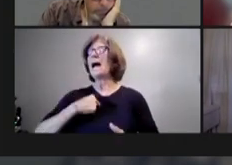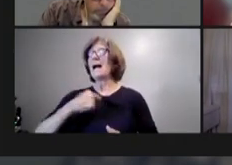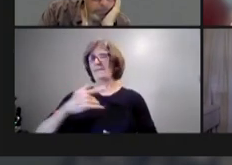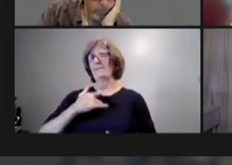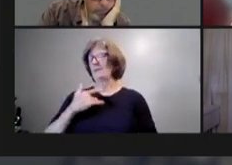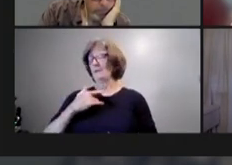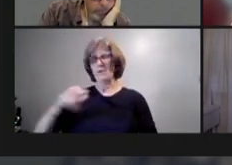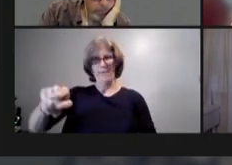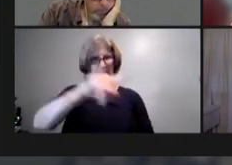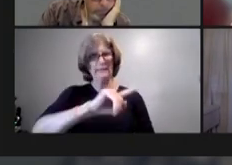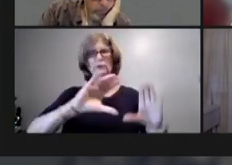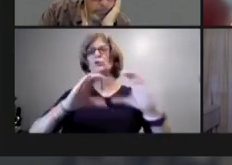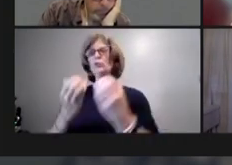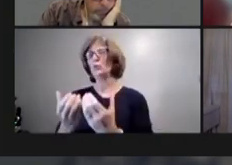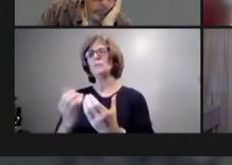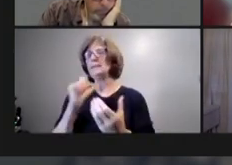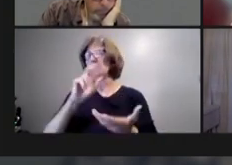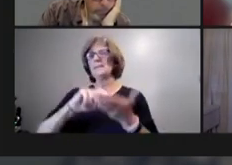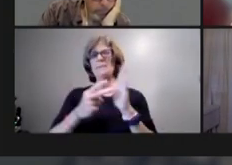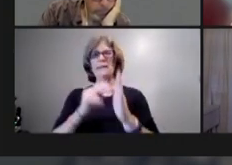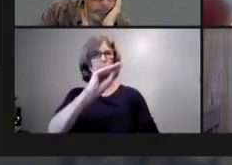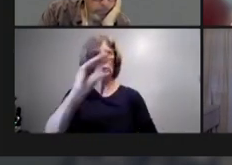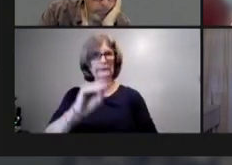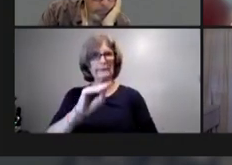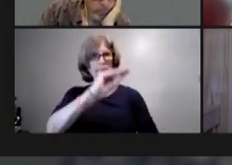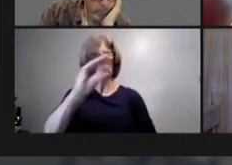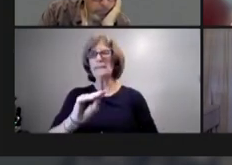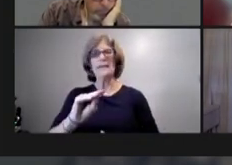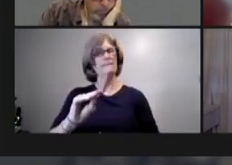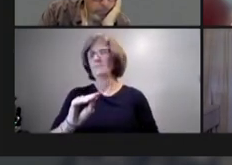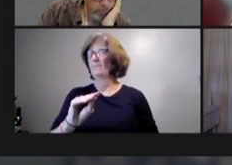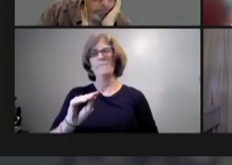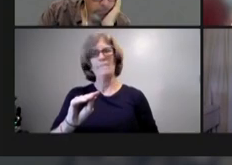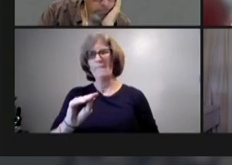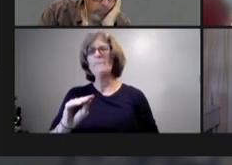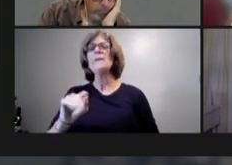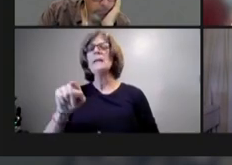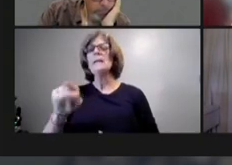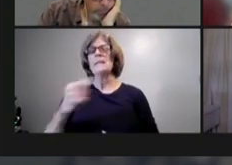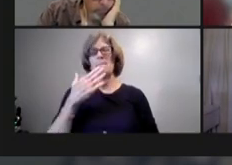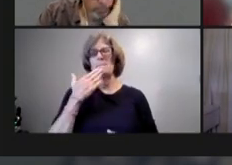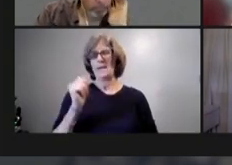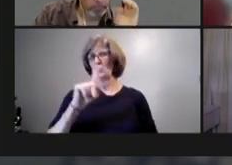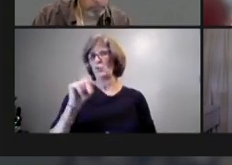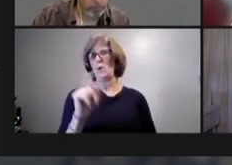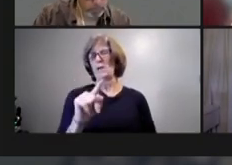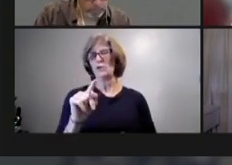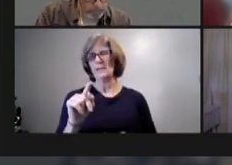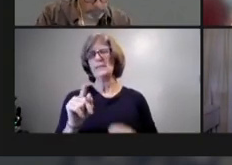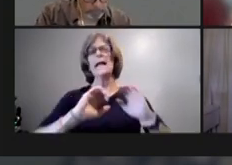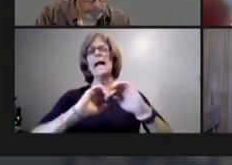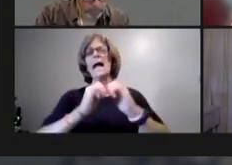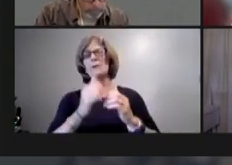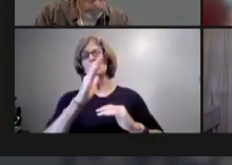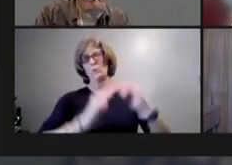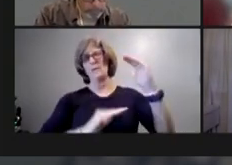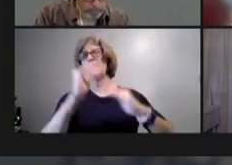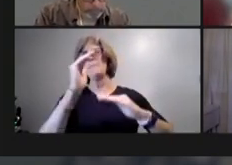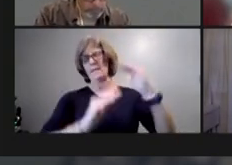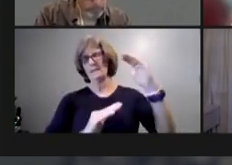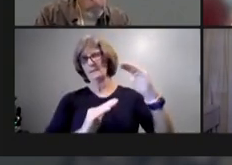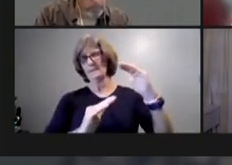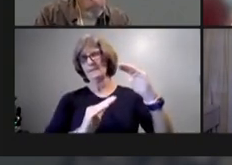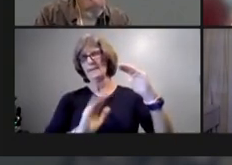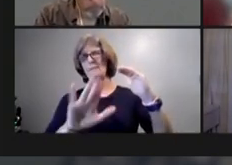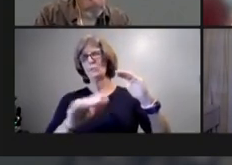that conception of how to build base housing in such a way that it facilitates renovation and modification going forward